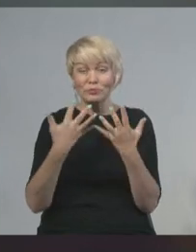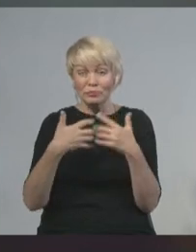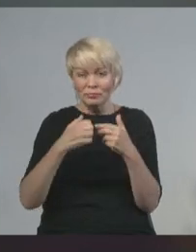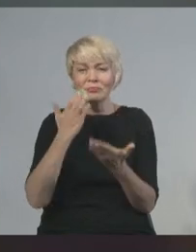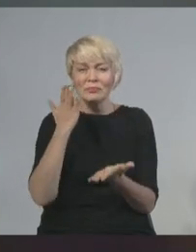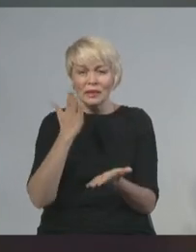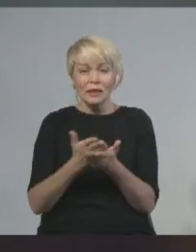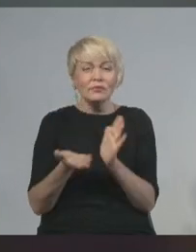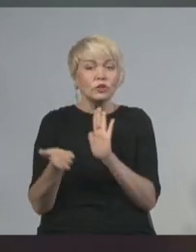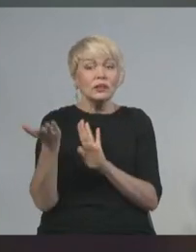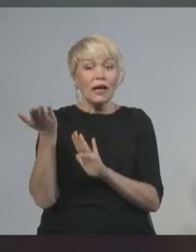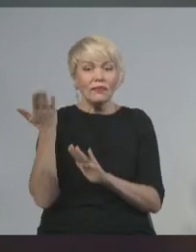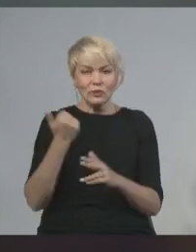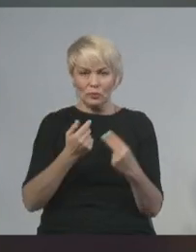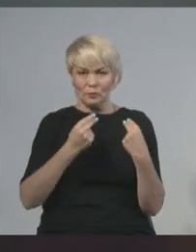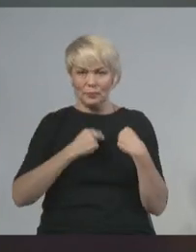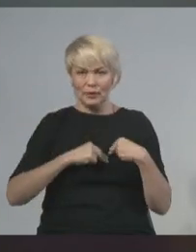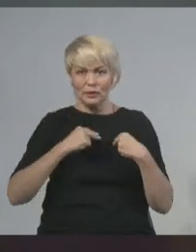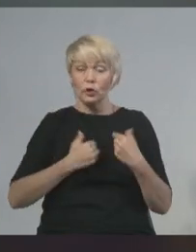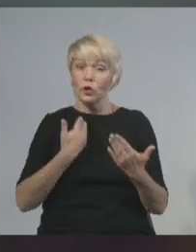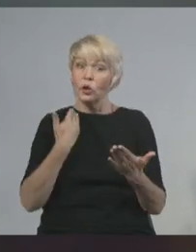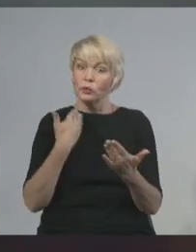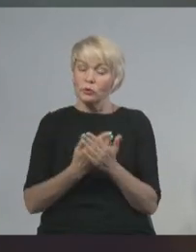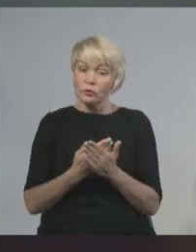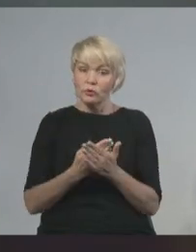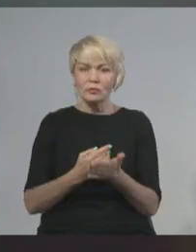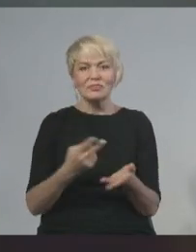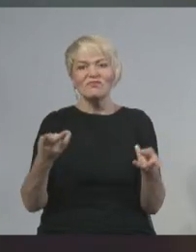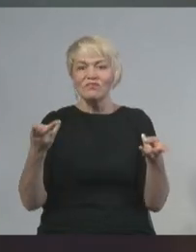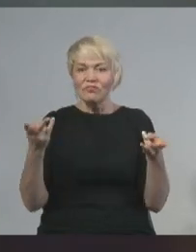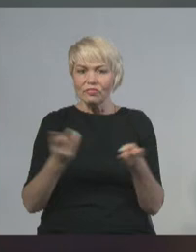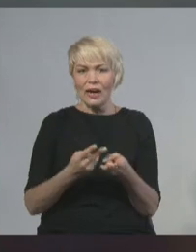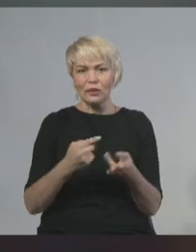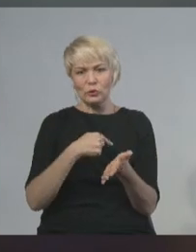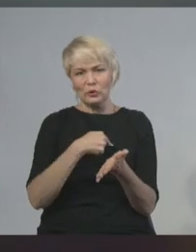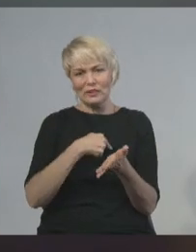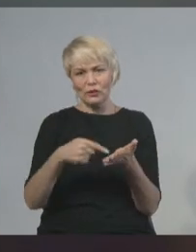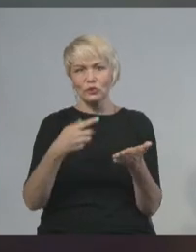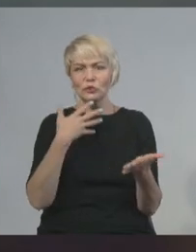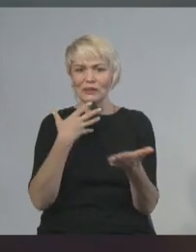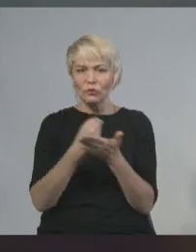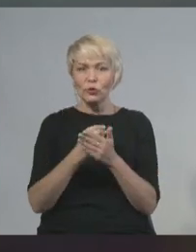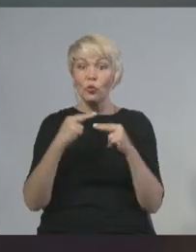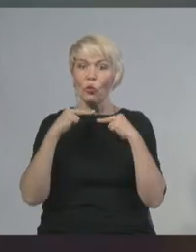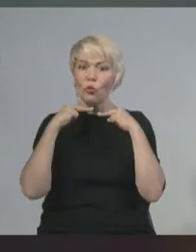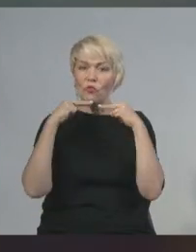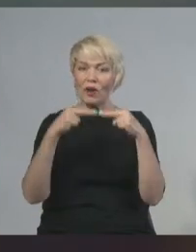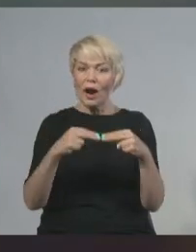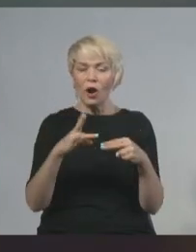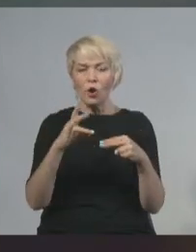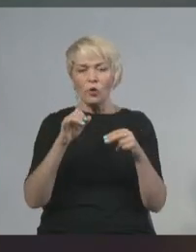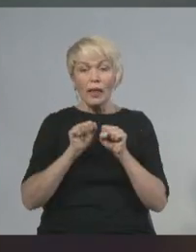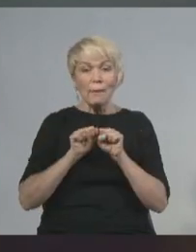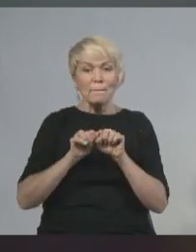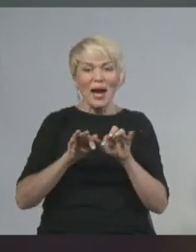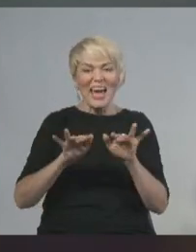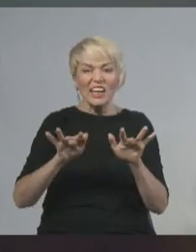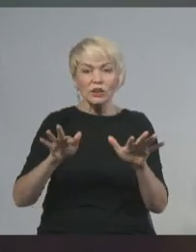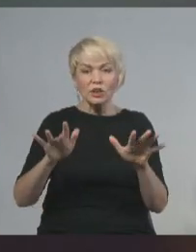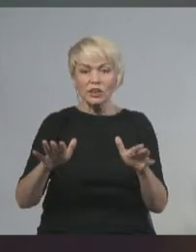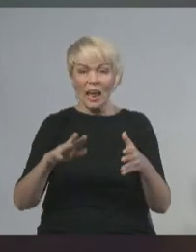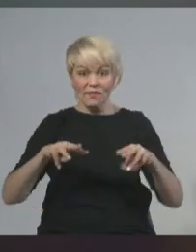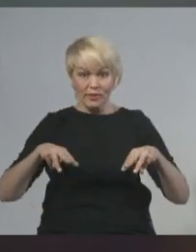reprofile and they have been are in place for quite a while so it's worth paying your attention at